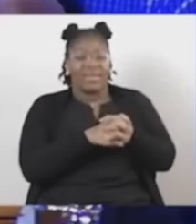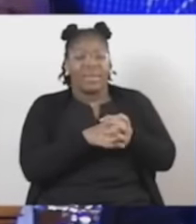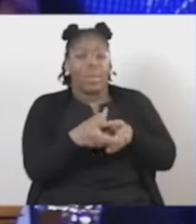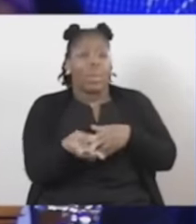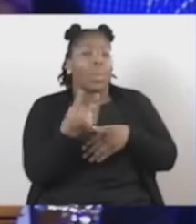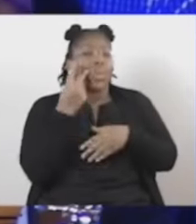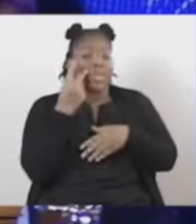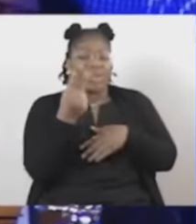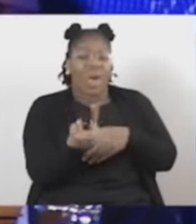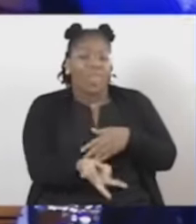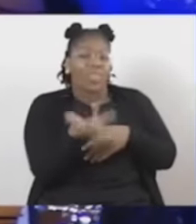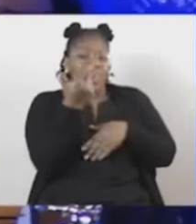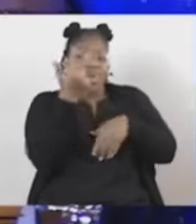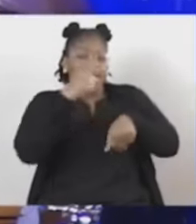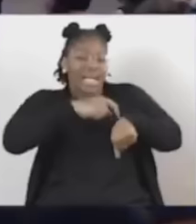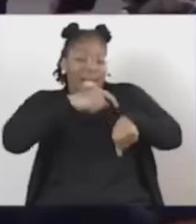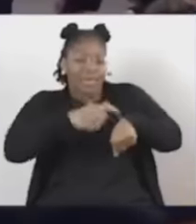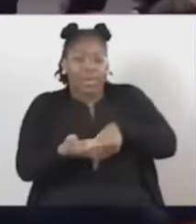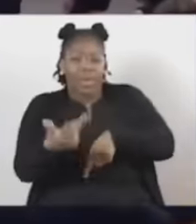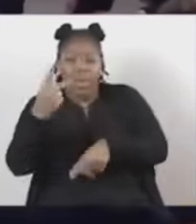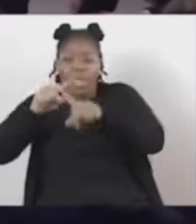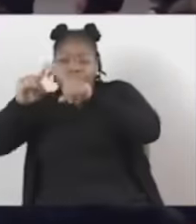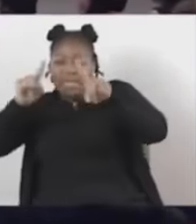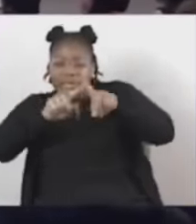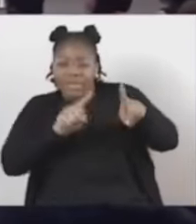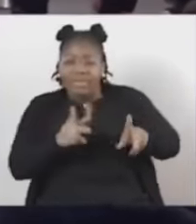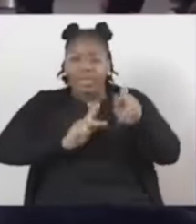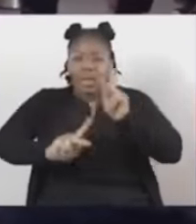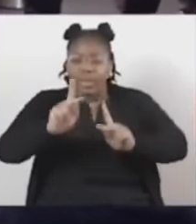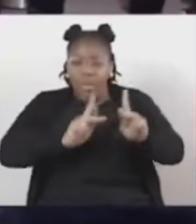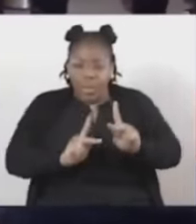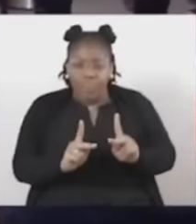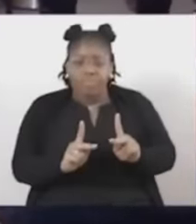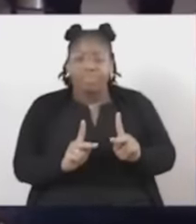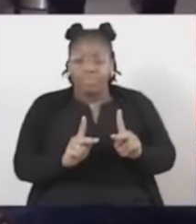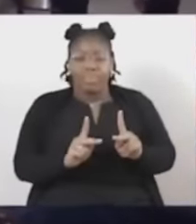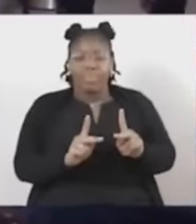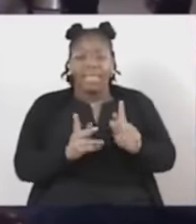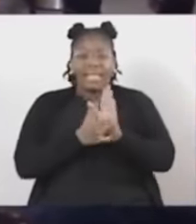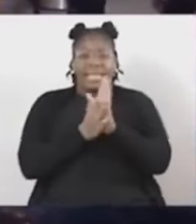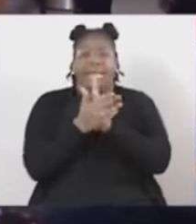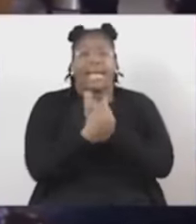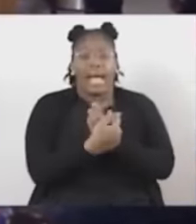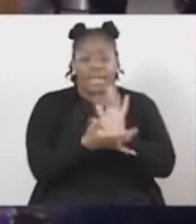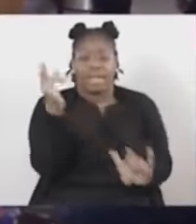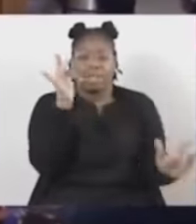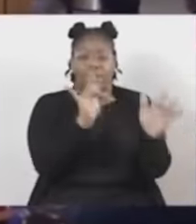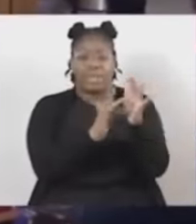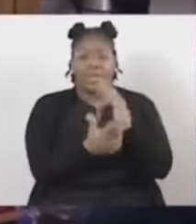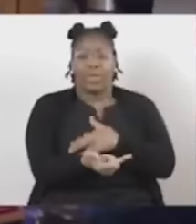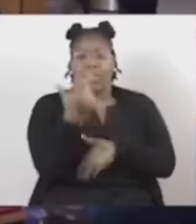three times by three different people, his denial becomes more agitated until he's finally cussing his denial of